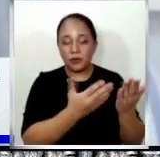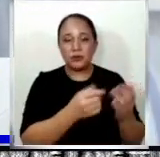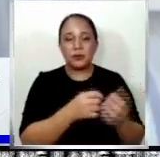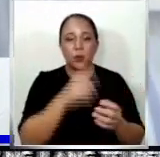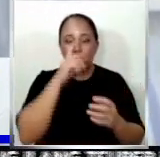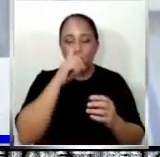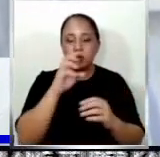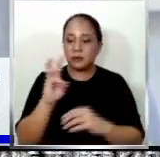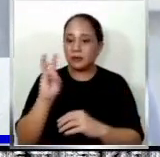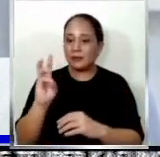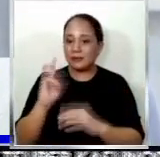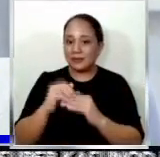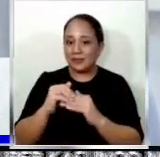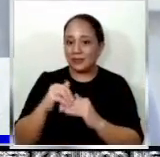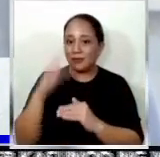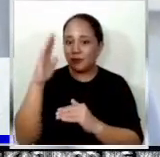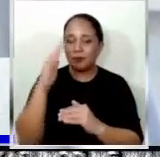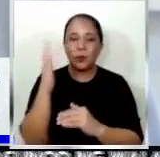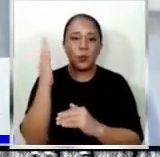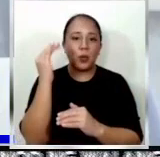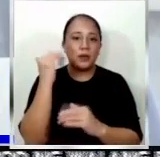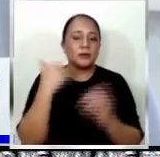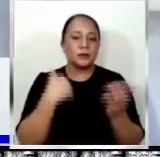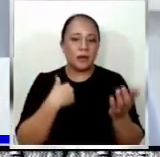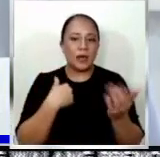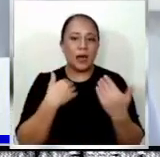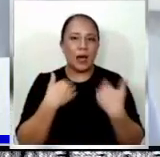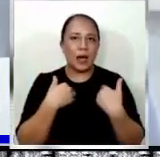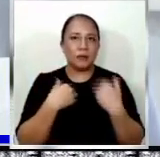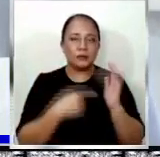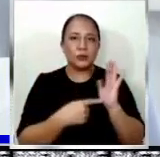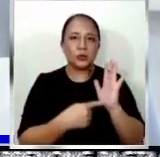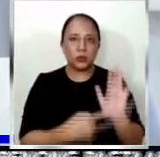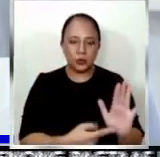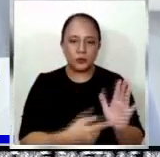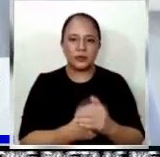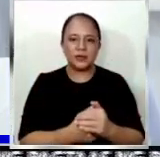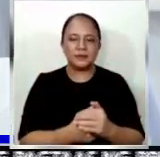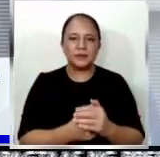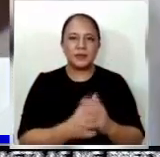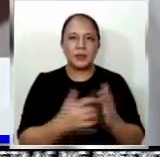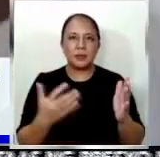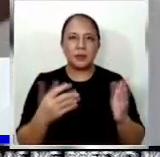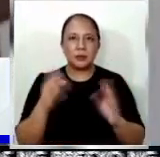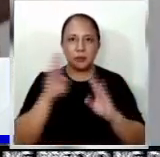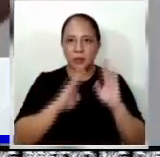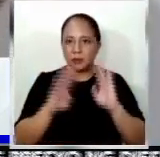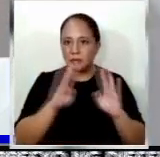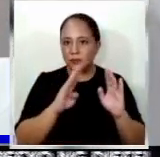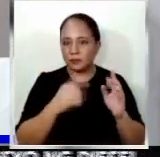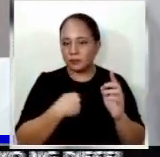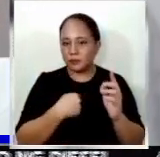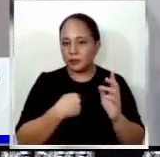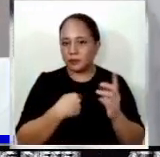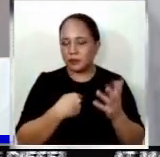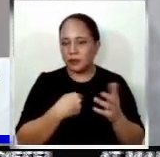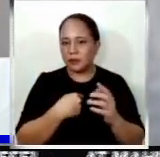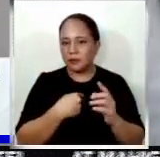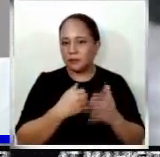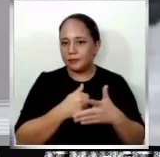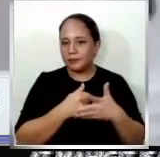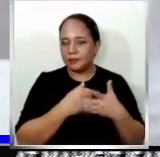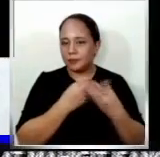above, since they are the ones that have shown the biggest problem in response. Inirekomenda rin ng